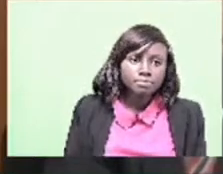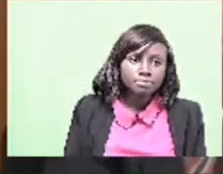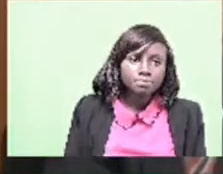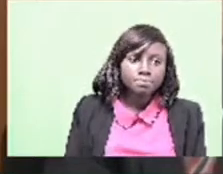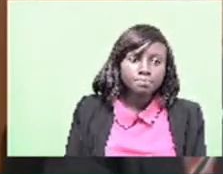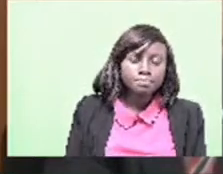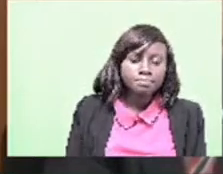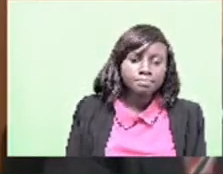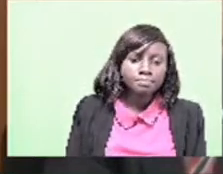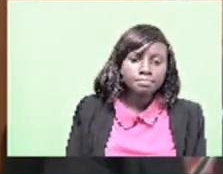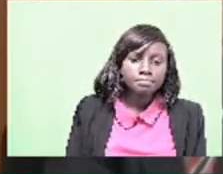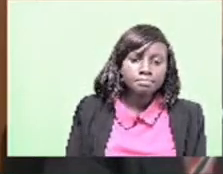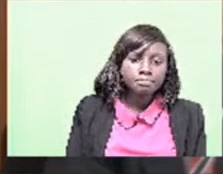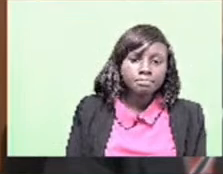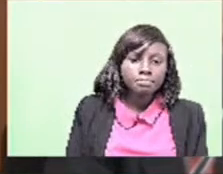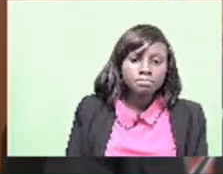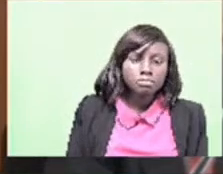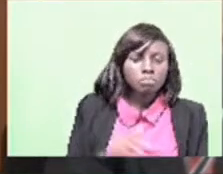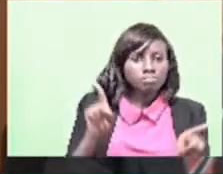I must admit that the